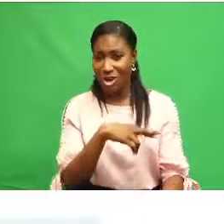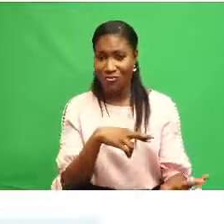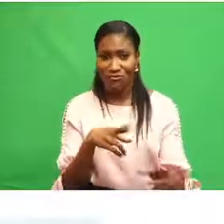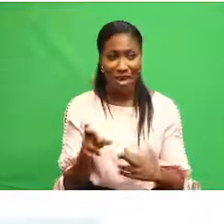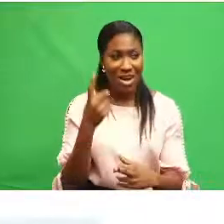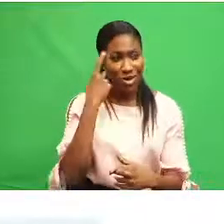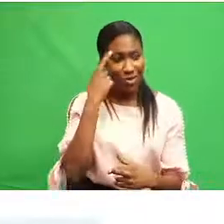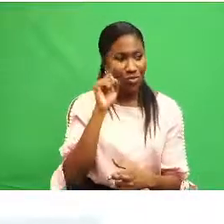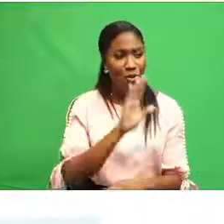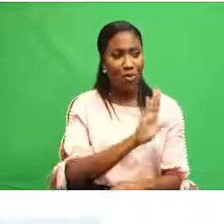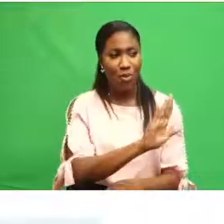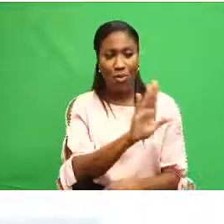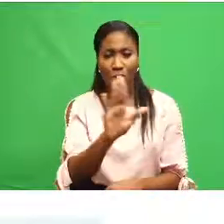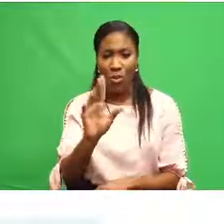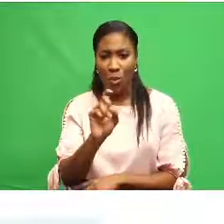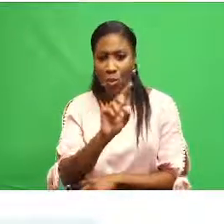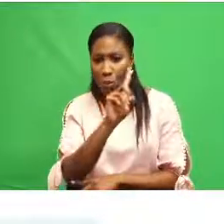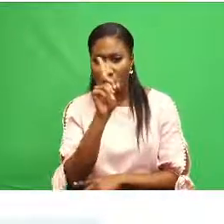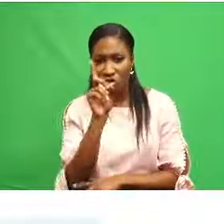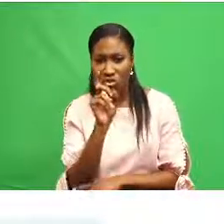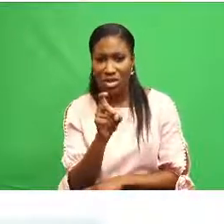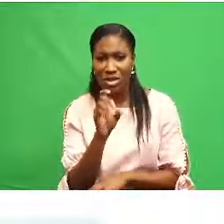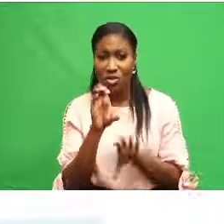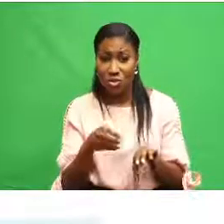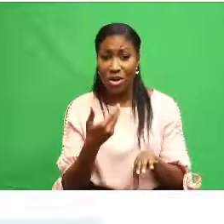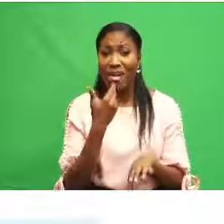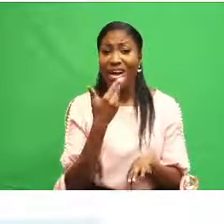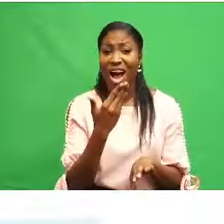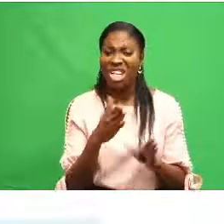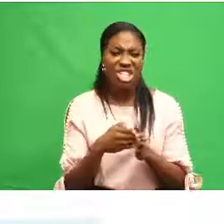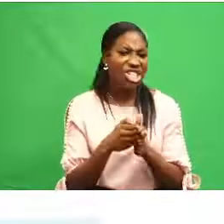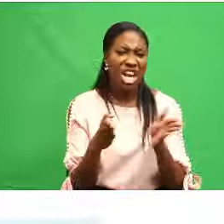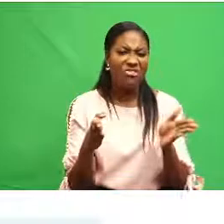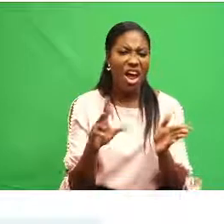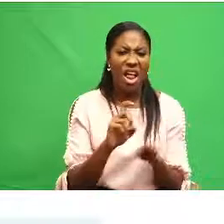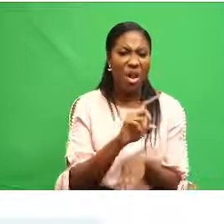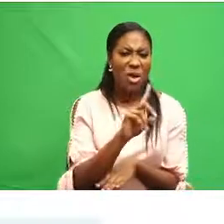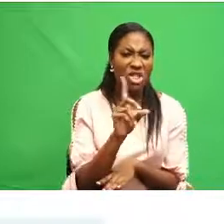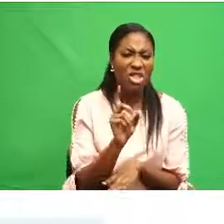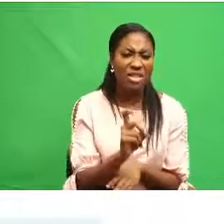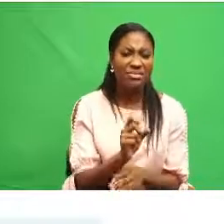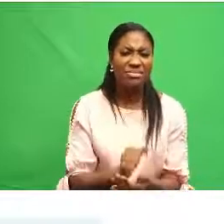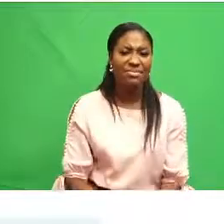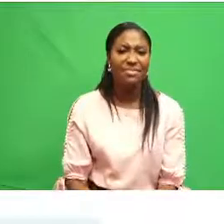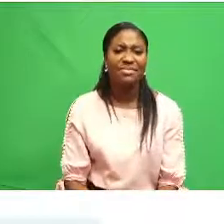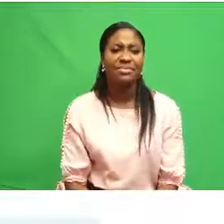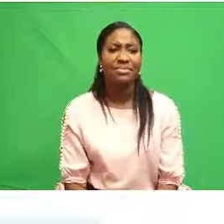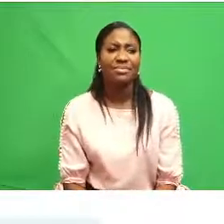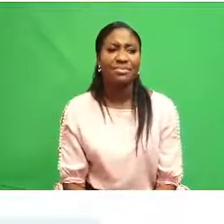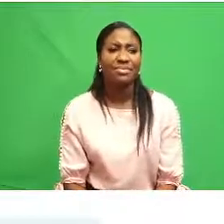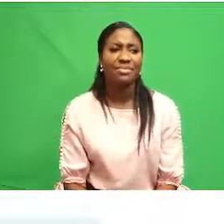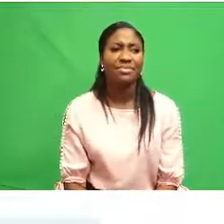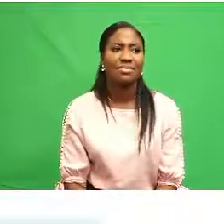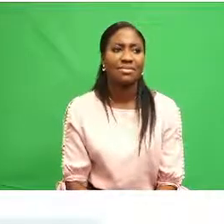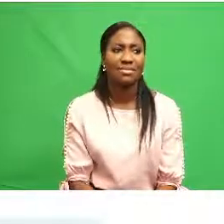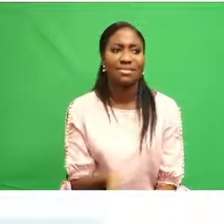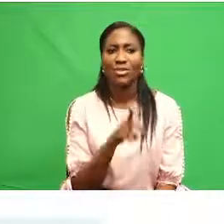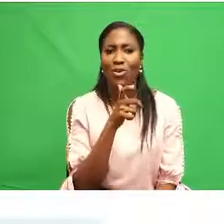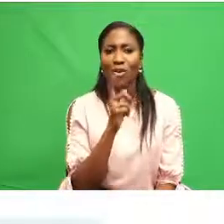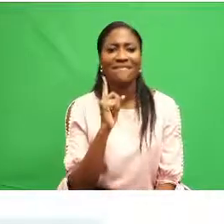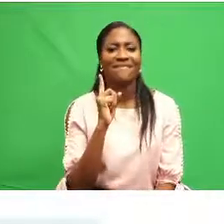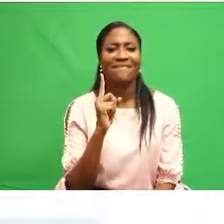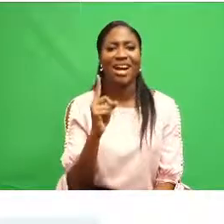go. There will be general questions right now, and let's see who is the first